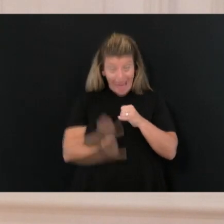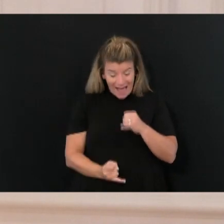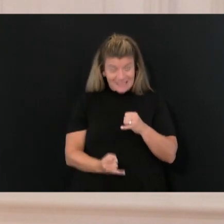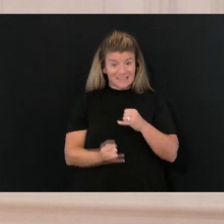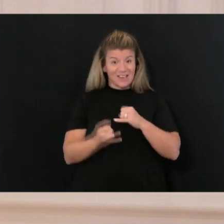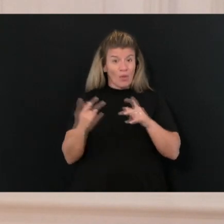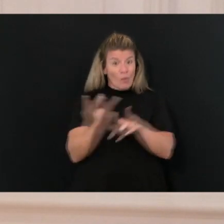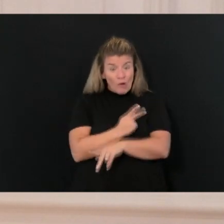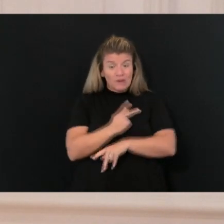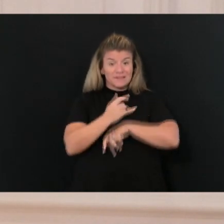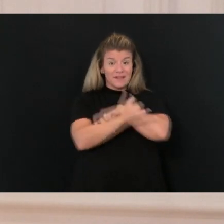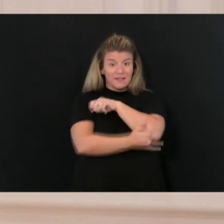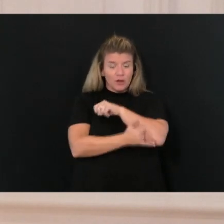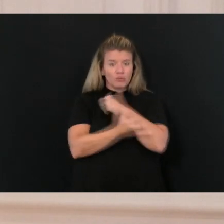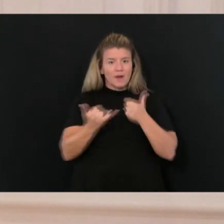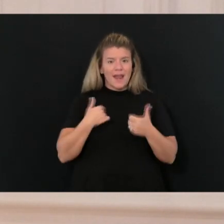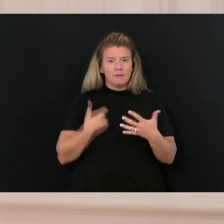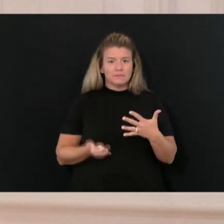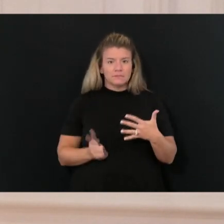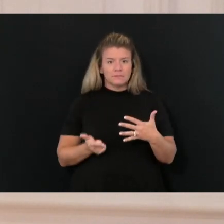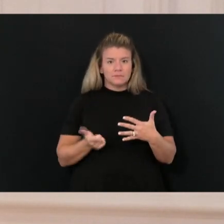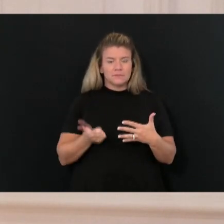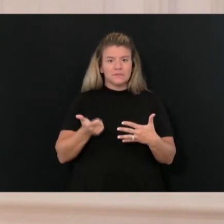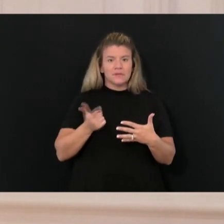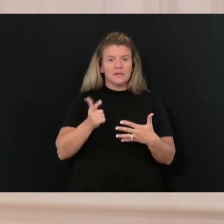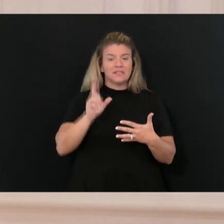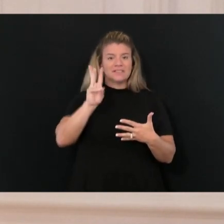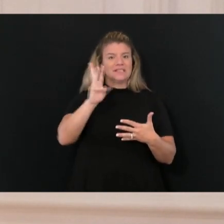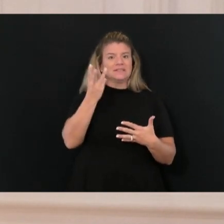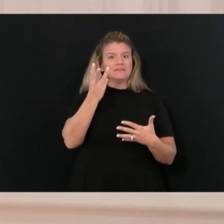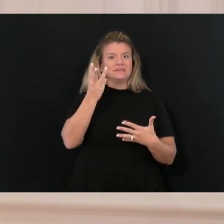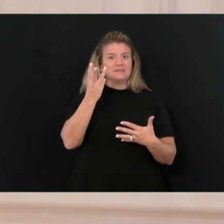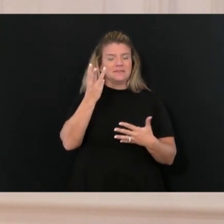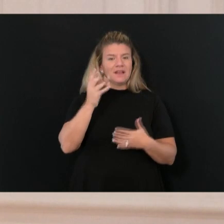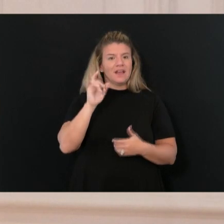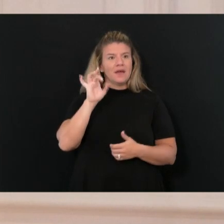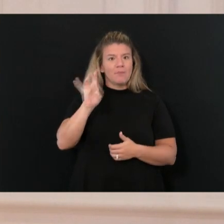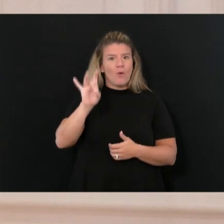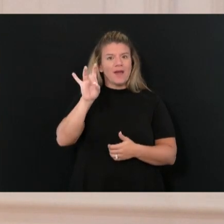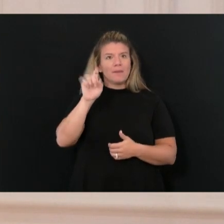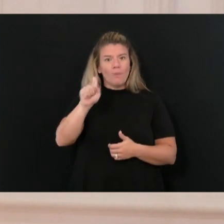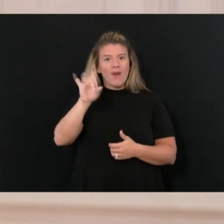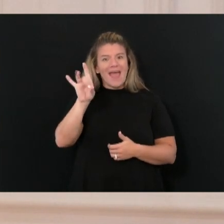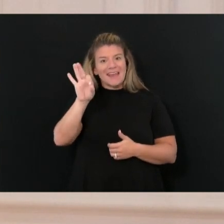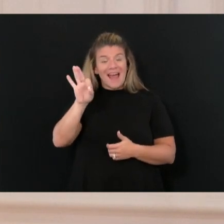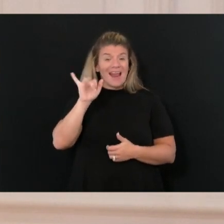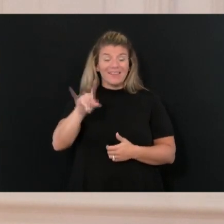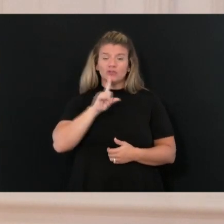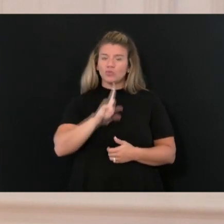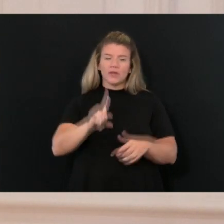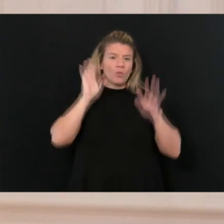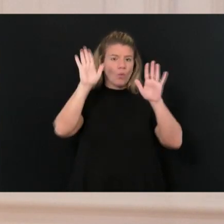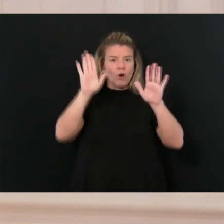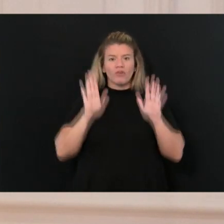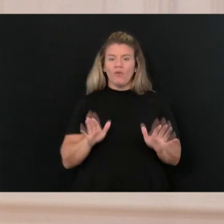today we are the sixth best in the country at 0.89. And that is really quite an